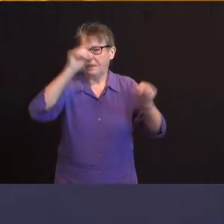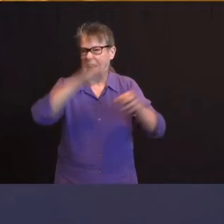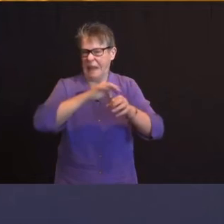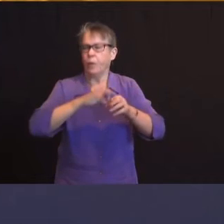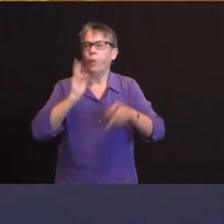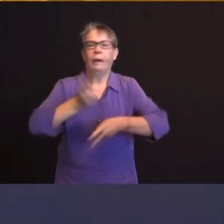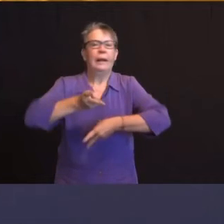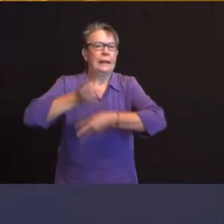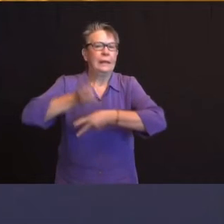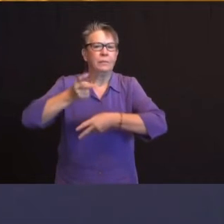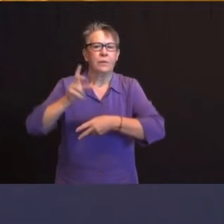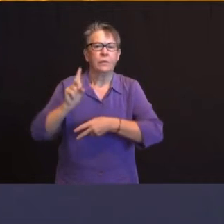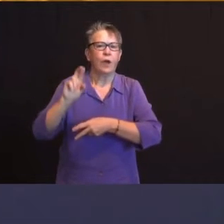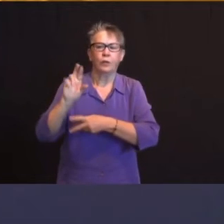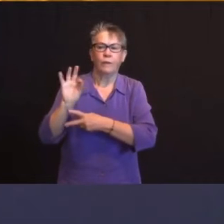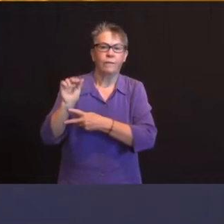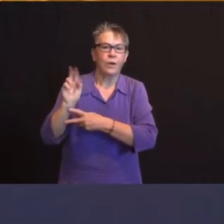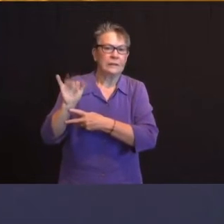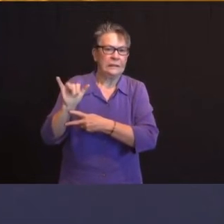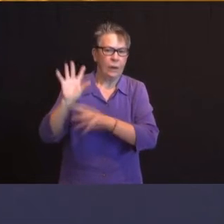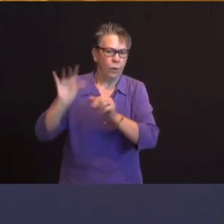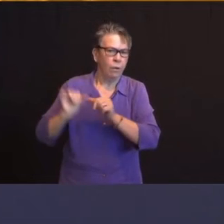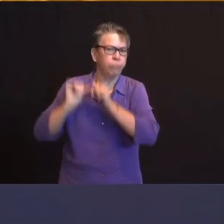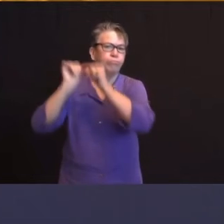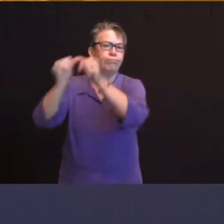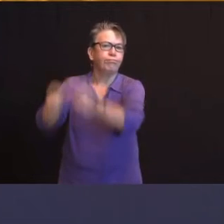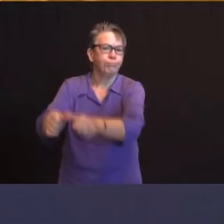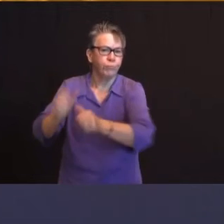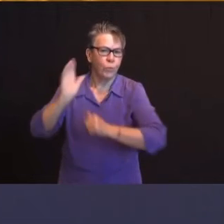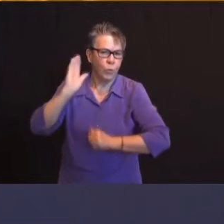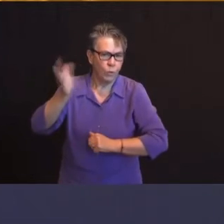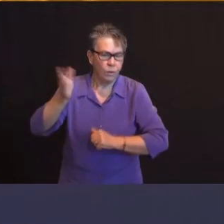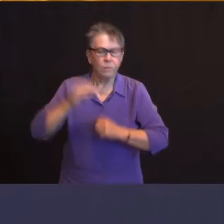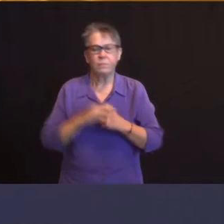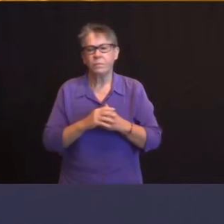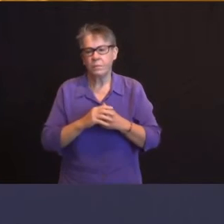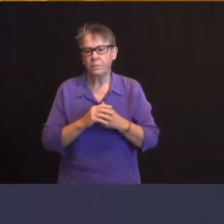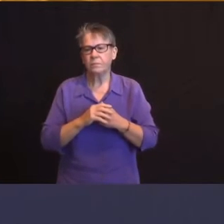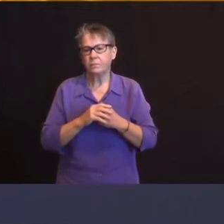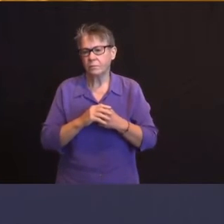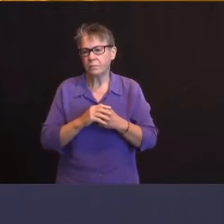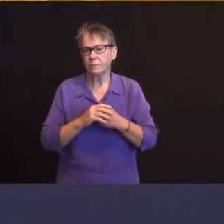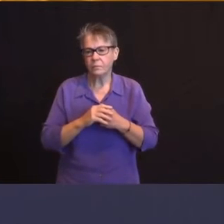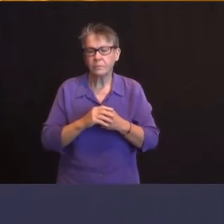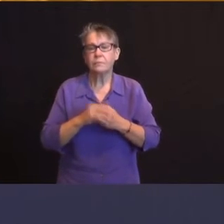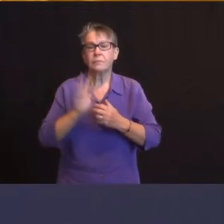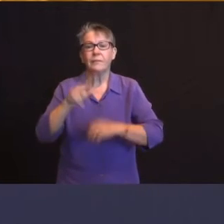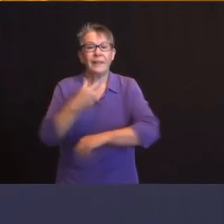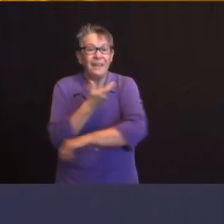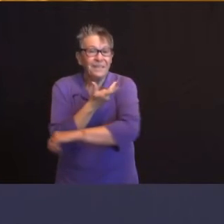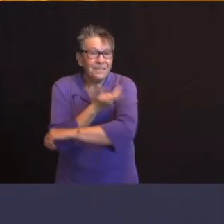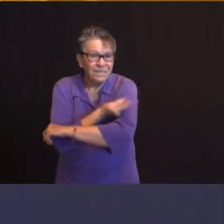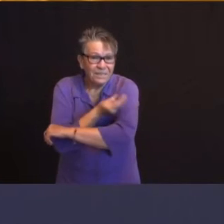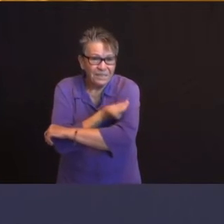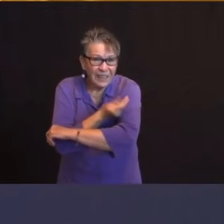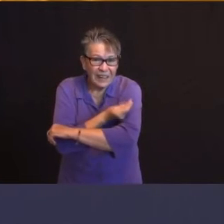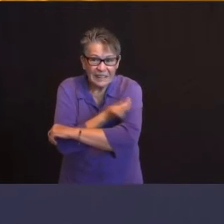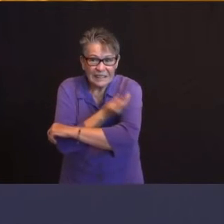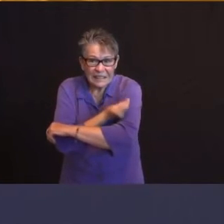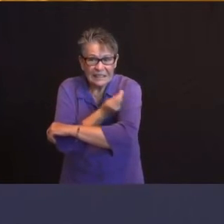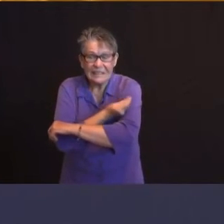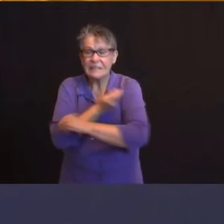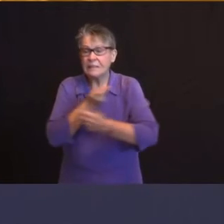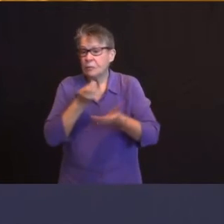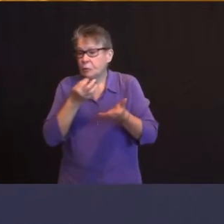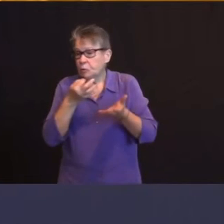of vaccines, as that process is going to be handed off from the current administration to the incoming one. I have every confidence